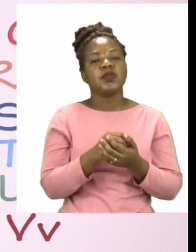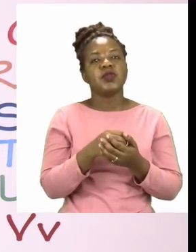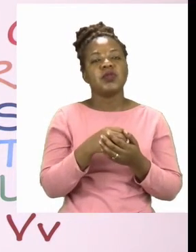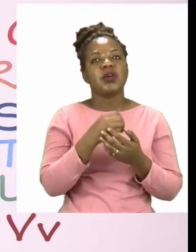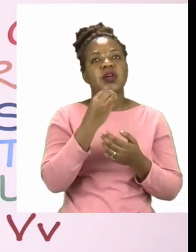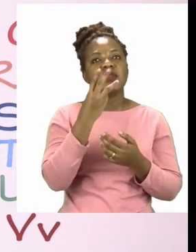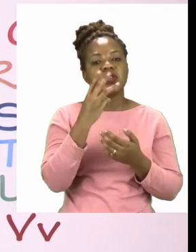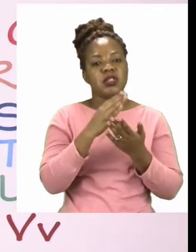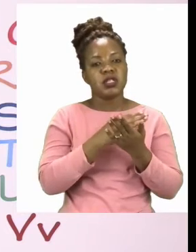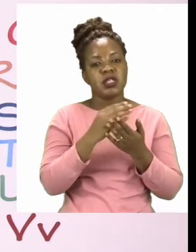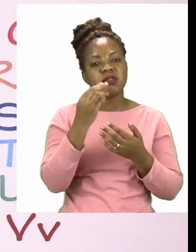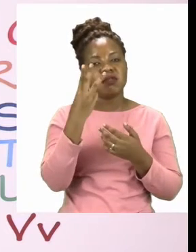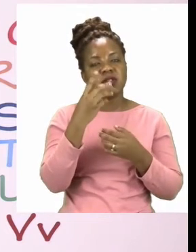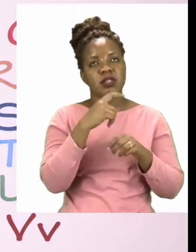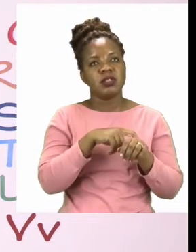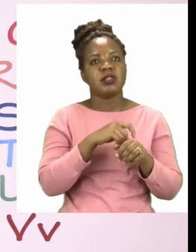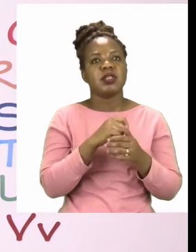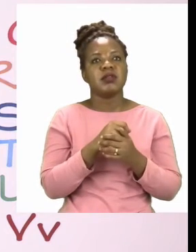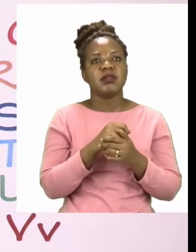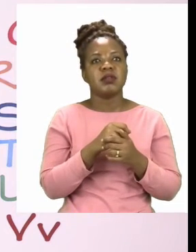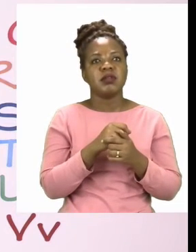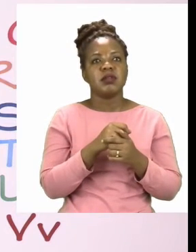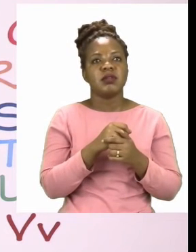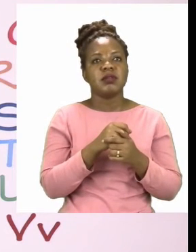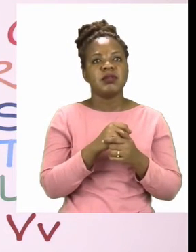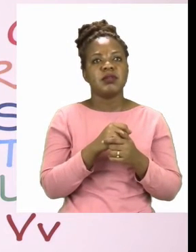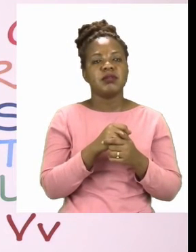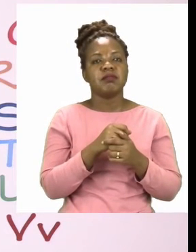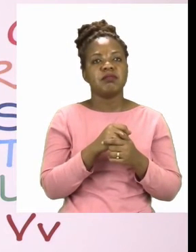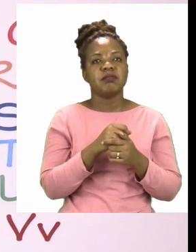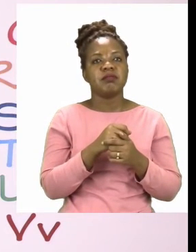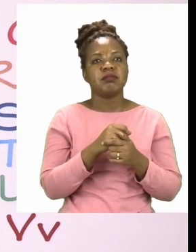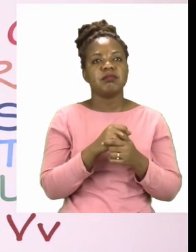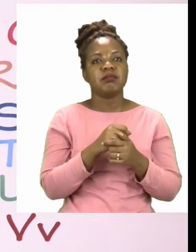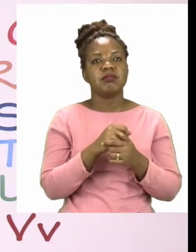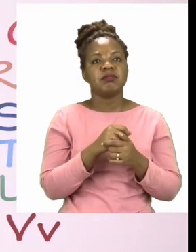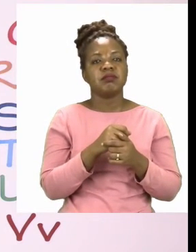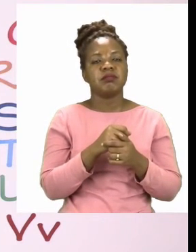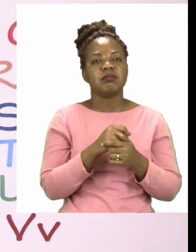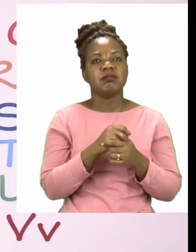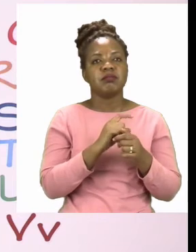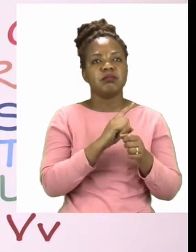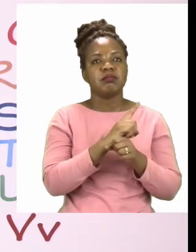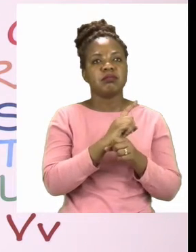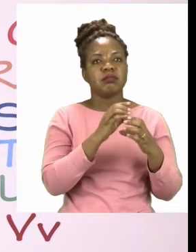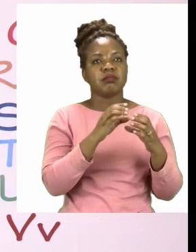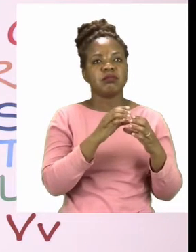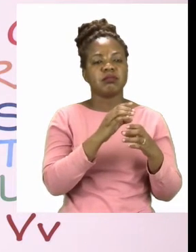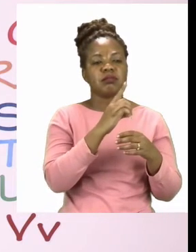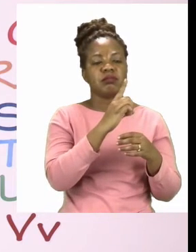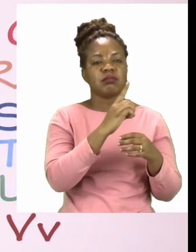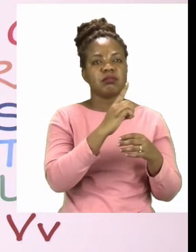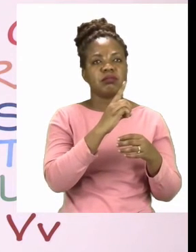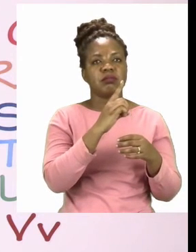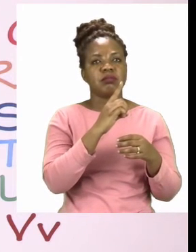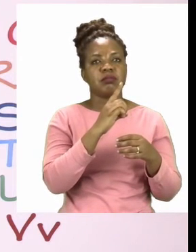see. We have the first group, 1, 2,